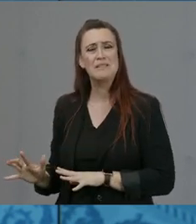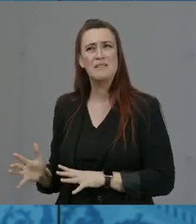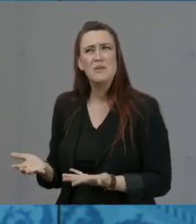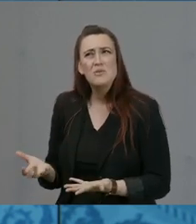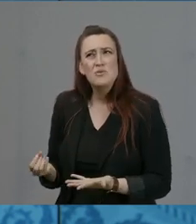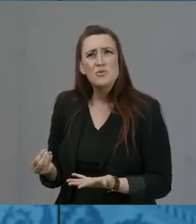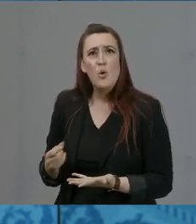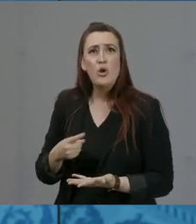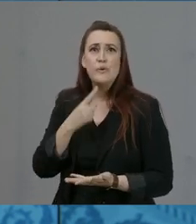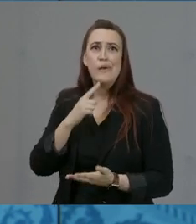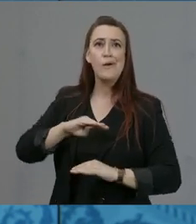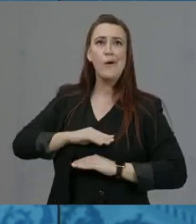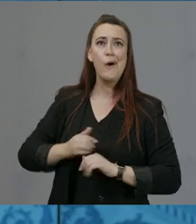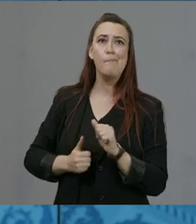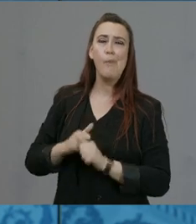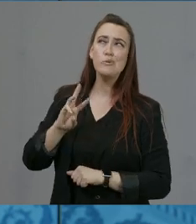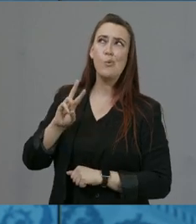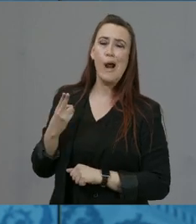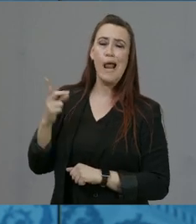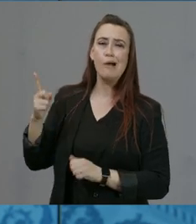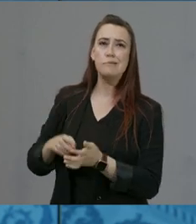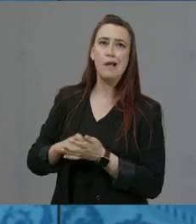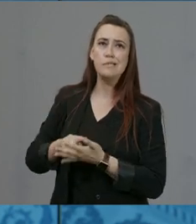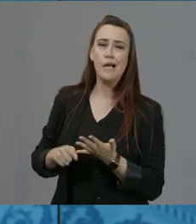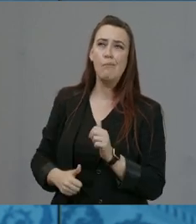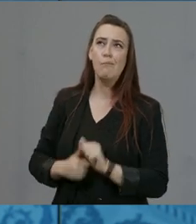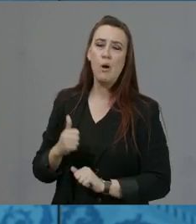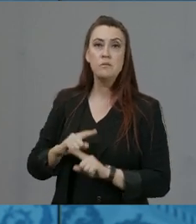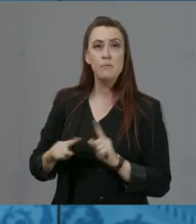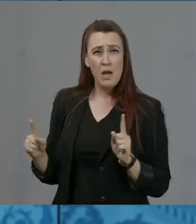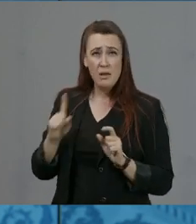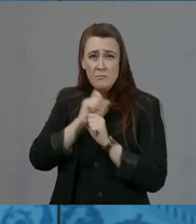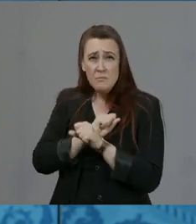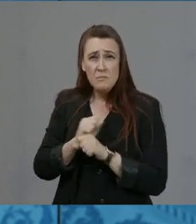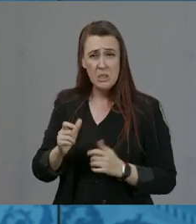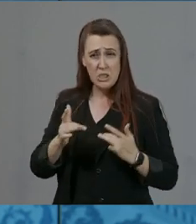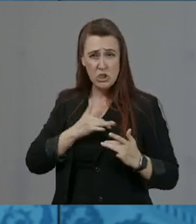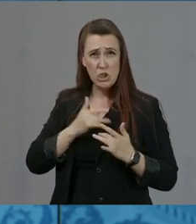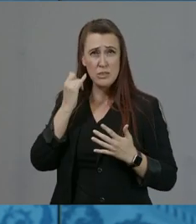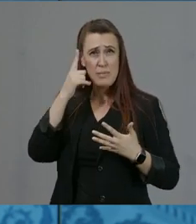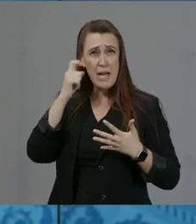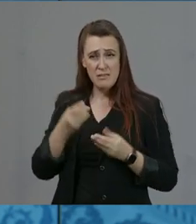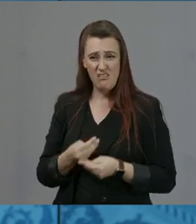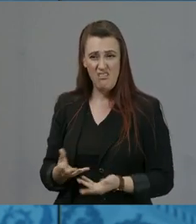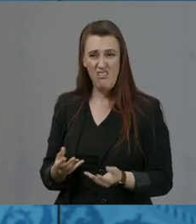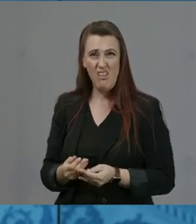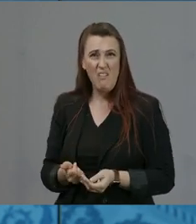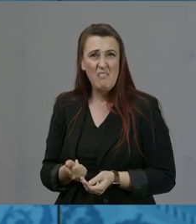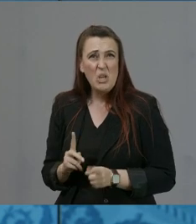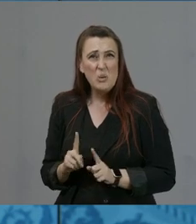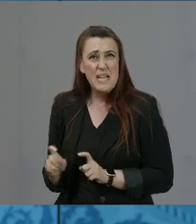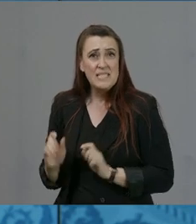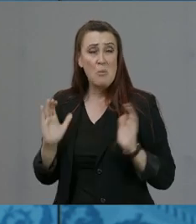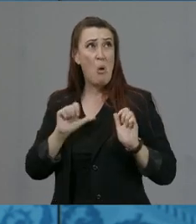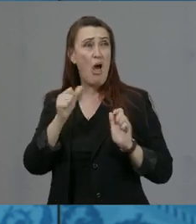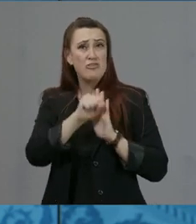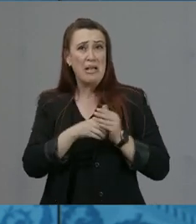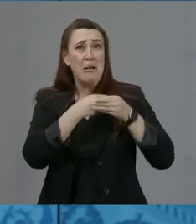we're meeting most of the White House gated criteria, but aren't there concerns that we're deadlocked? Well, what I would say is we